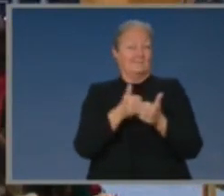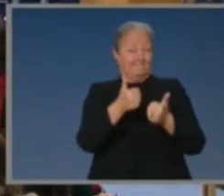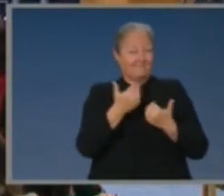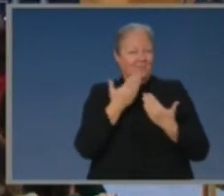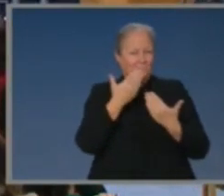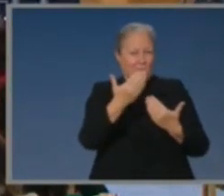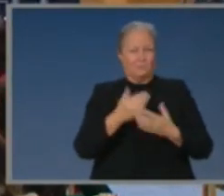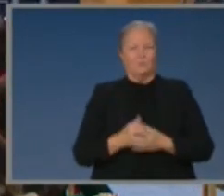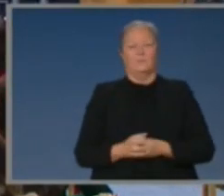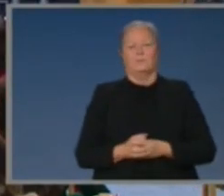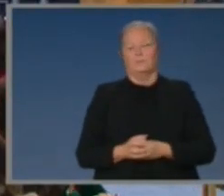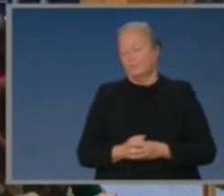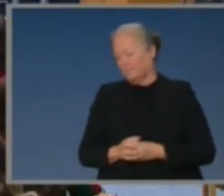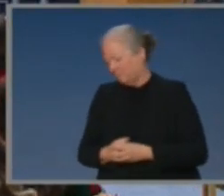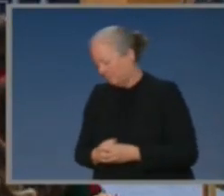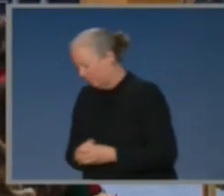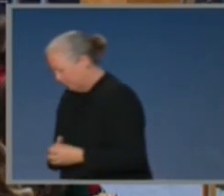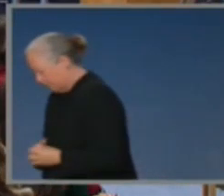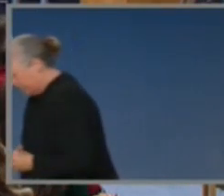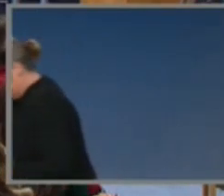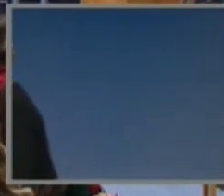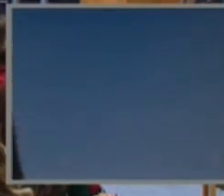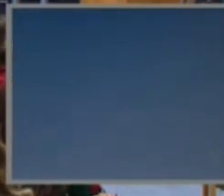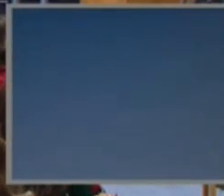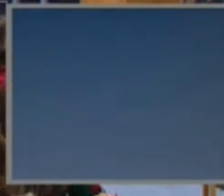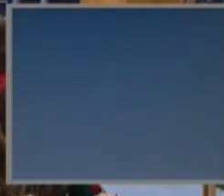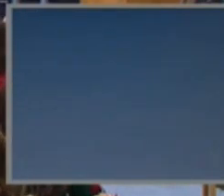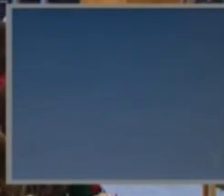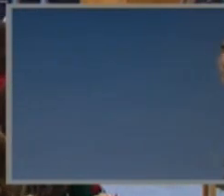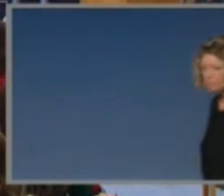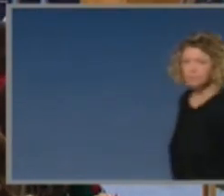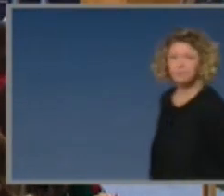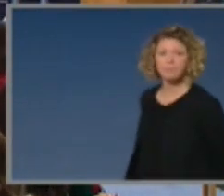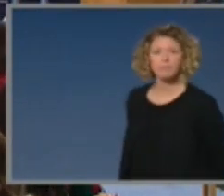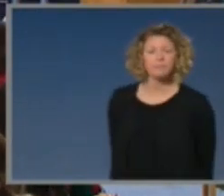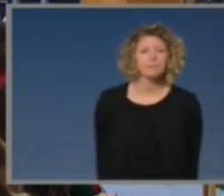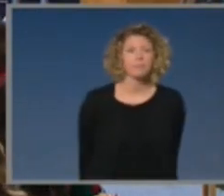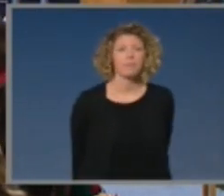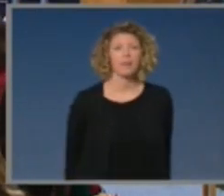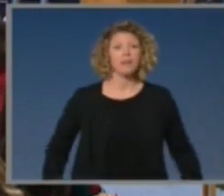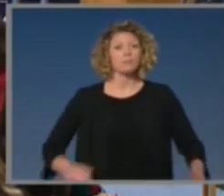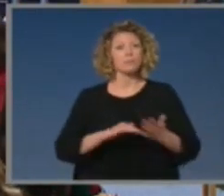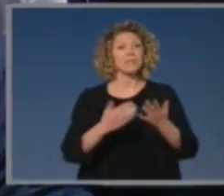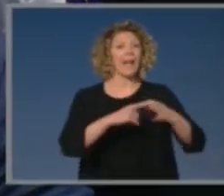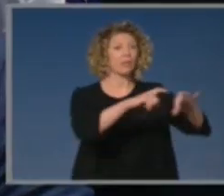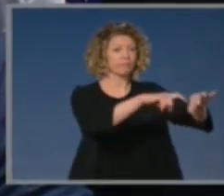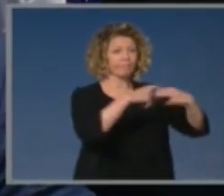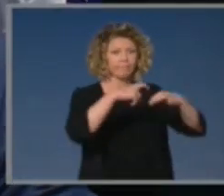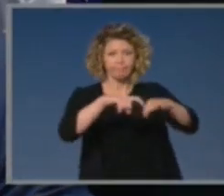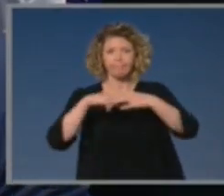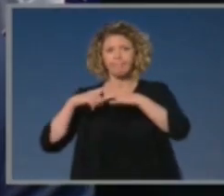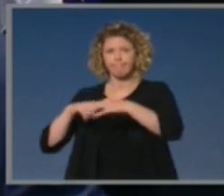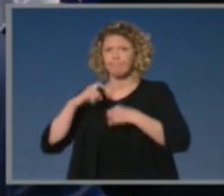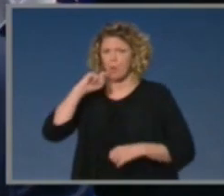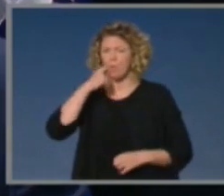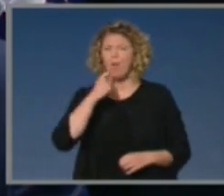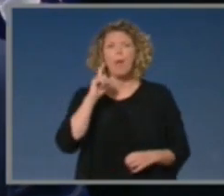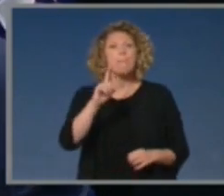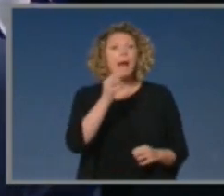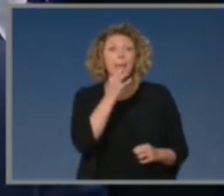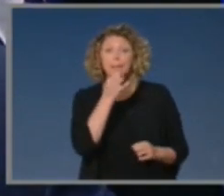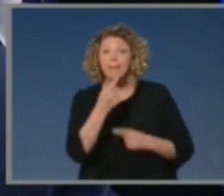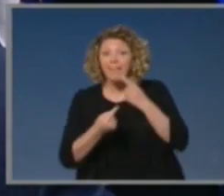move across and move our way around the room. But just before I do that, just a quick update on the COVID Safe app. We'll pass